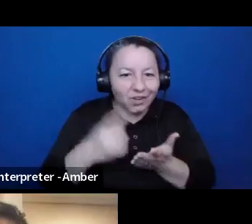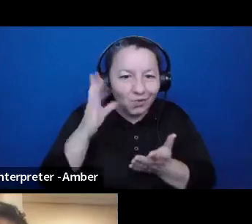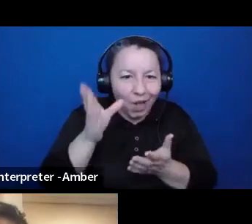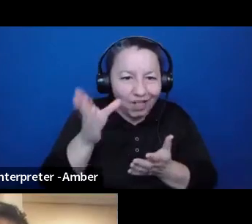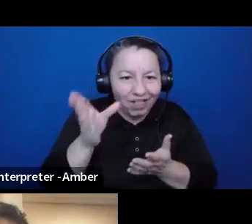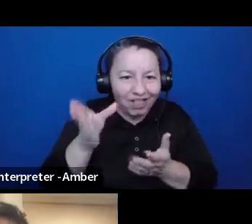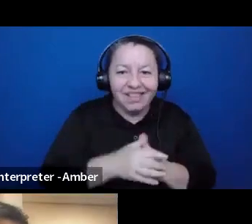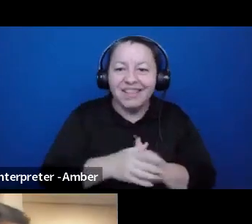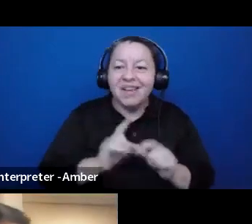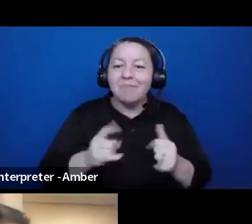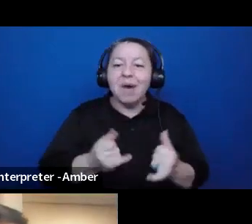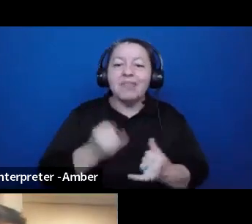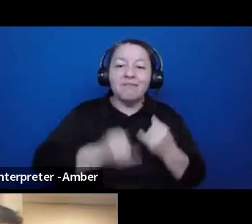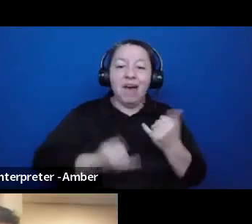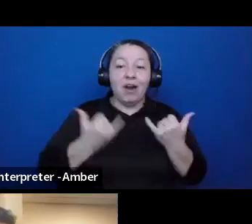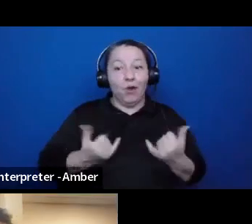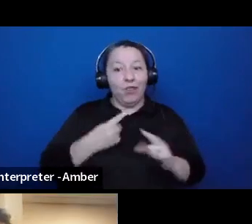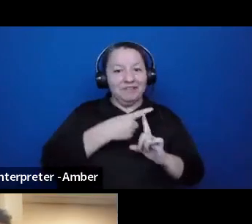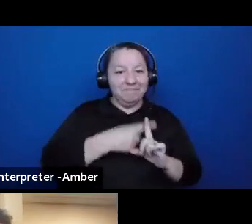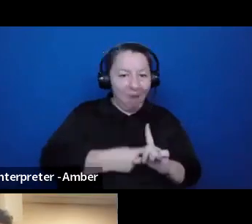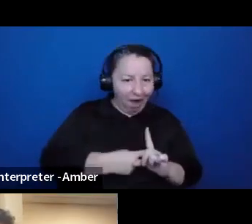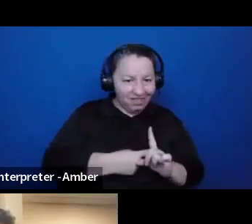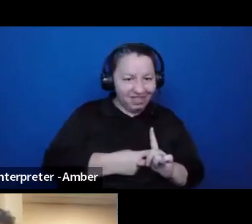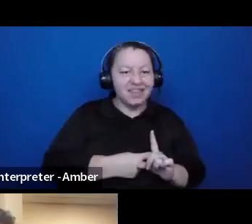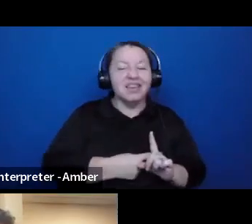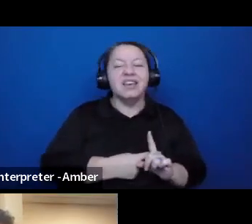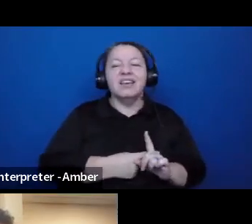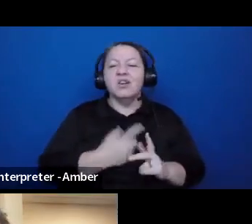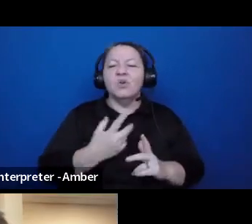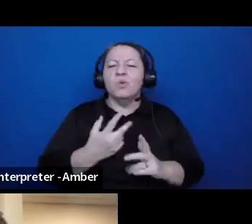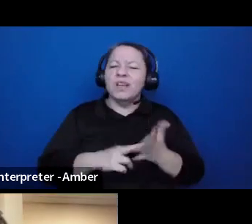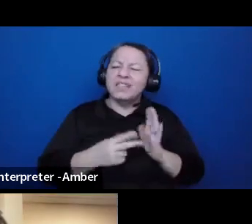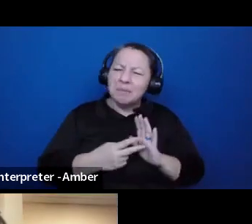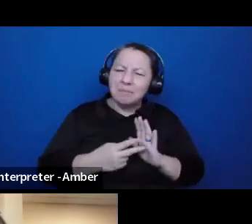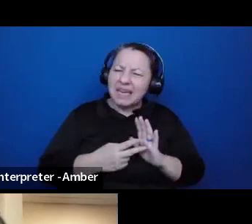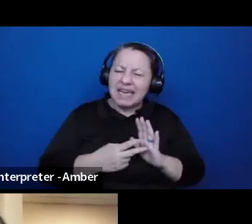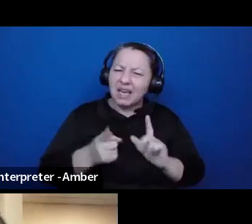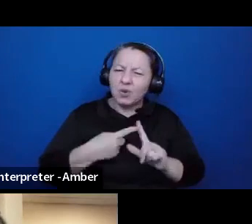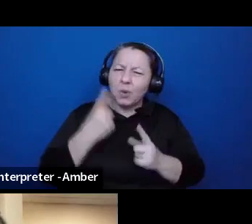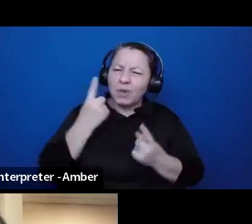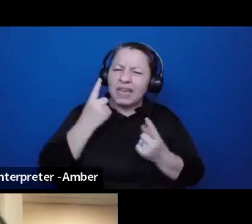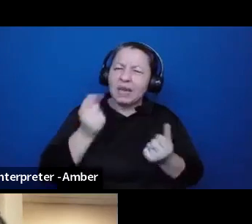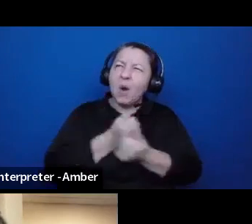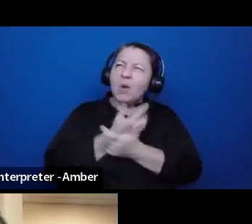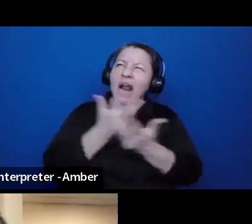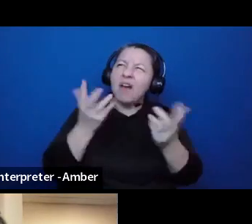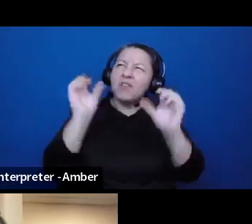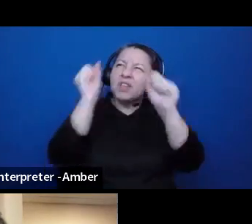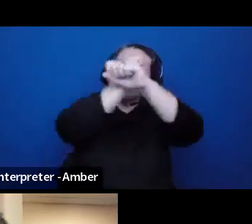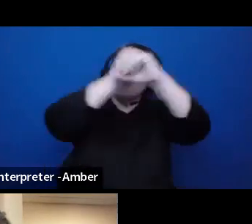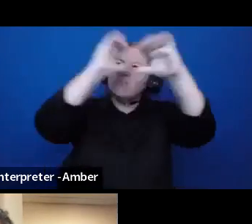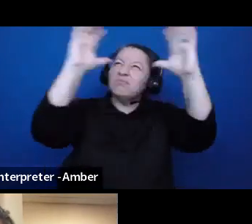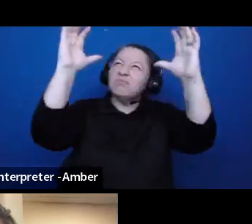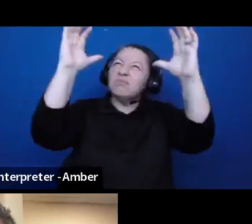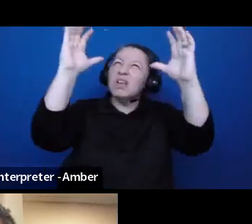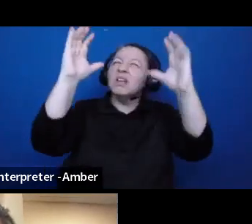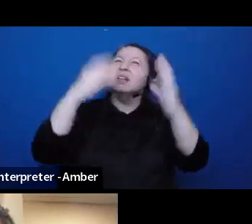one this month about what does it mean, given everything that we've talked about, what does it mean to be a good relative to each